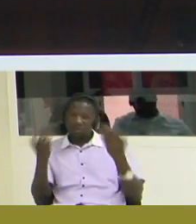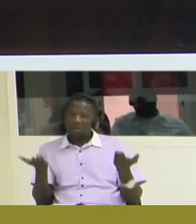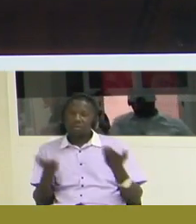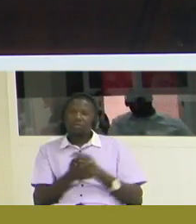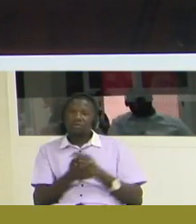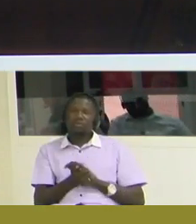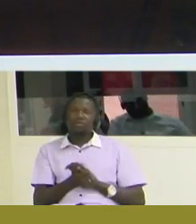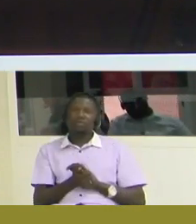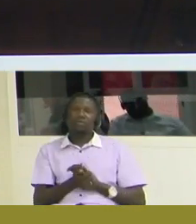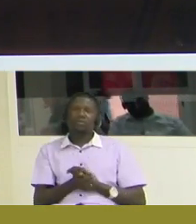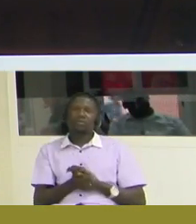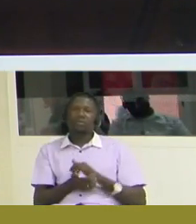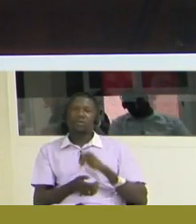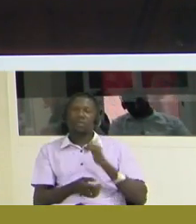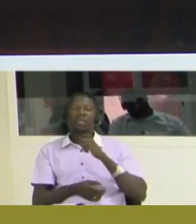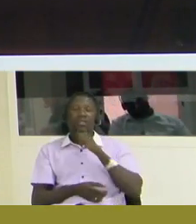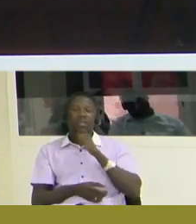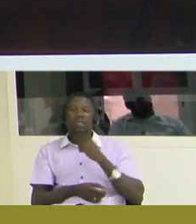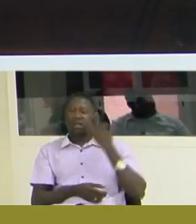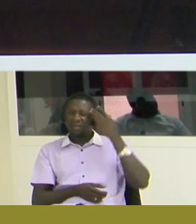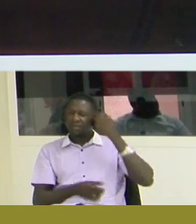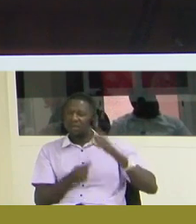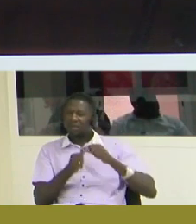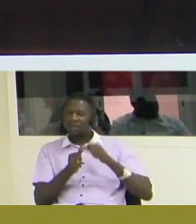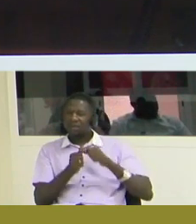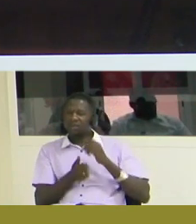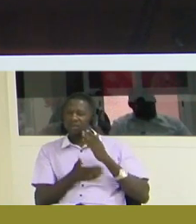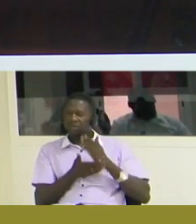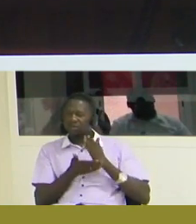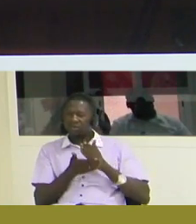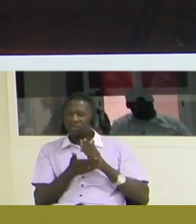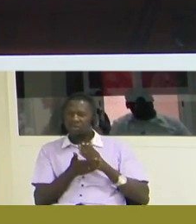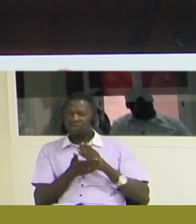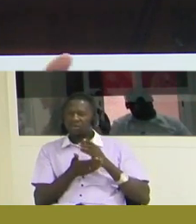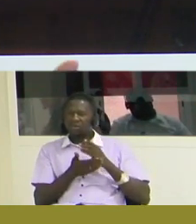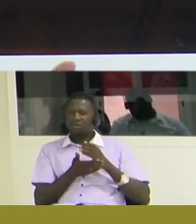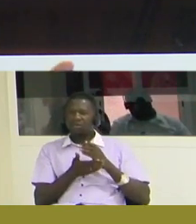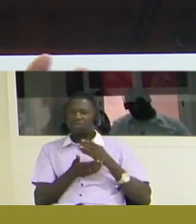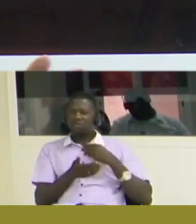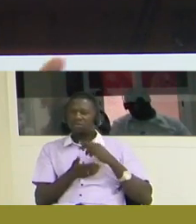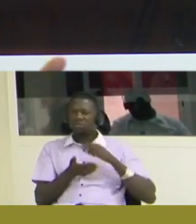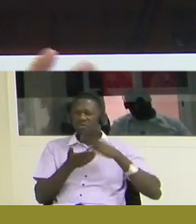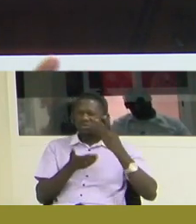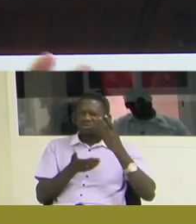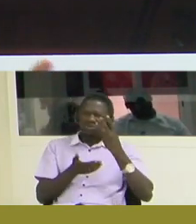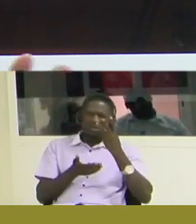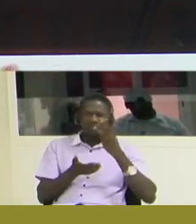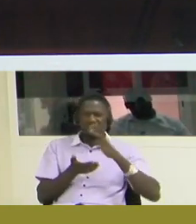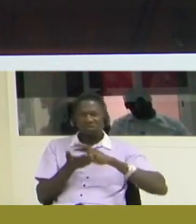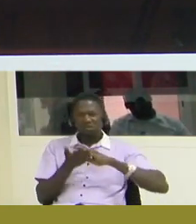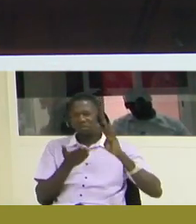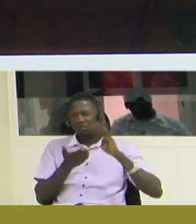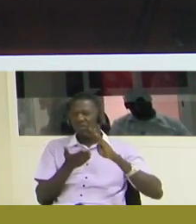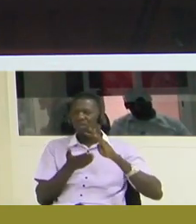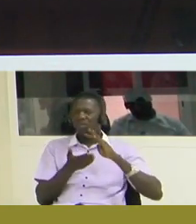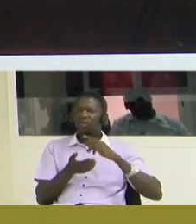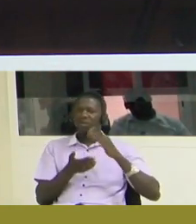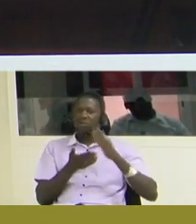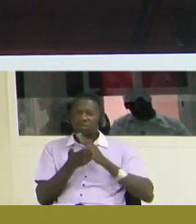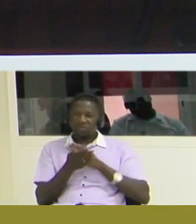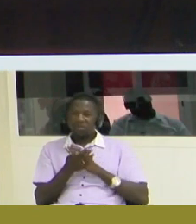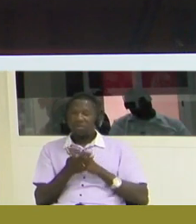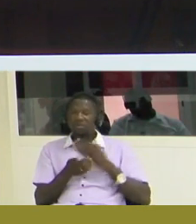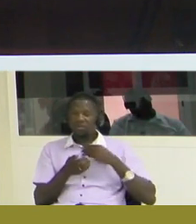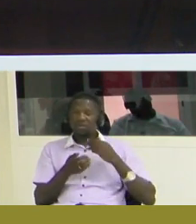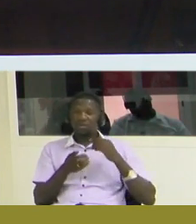correctly it was a couple of weeks three four weeks before the actual